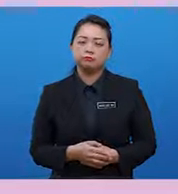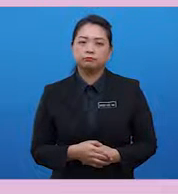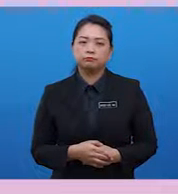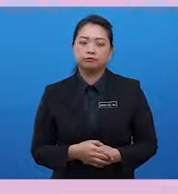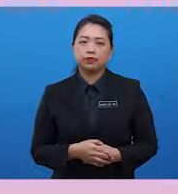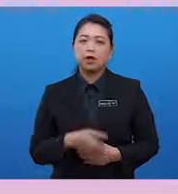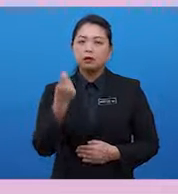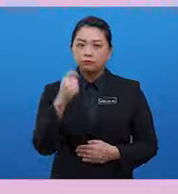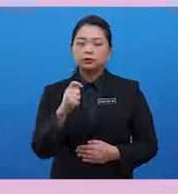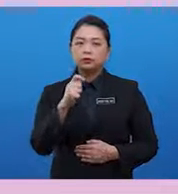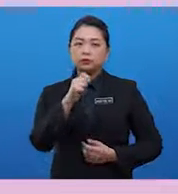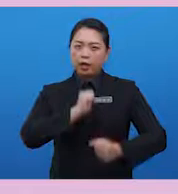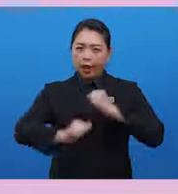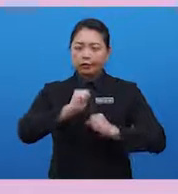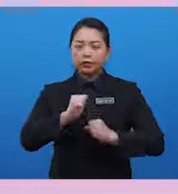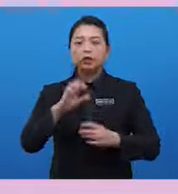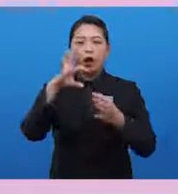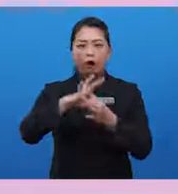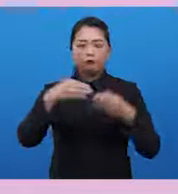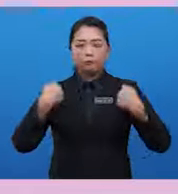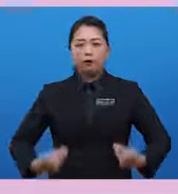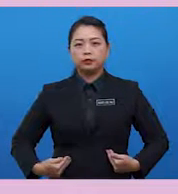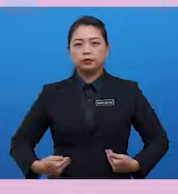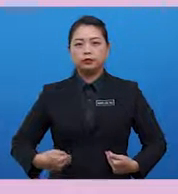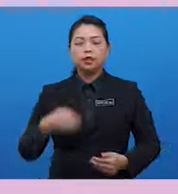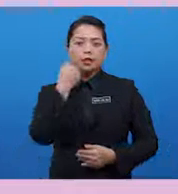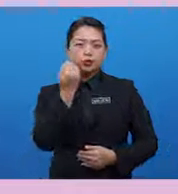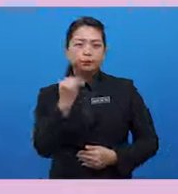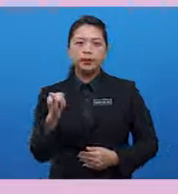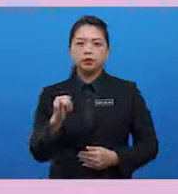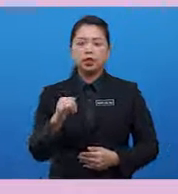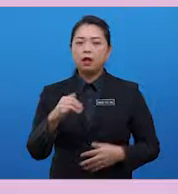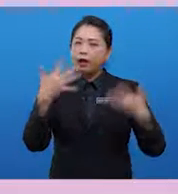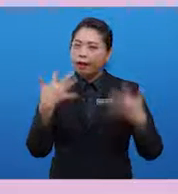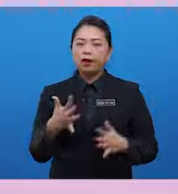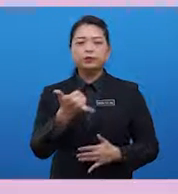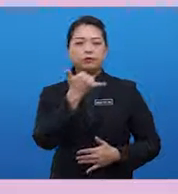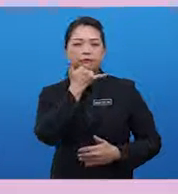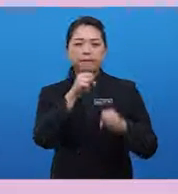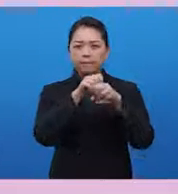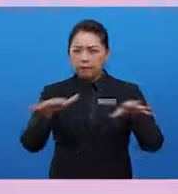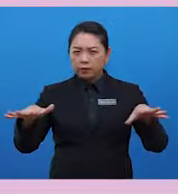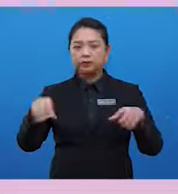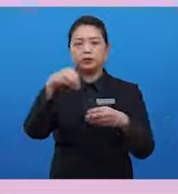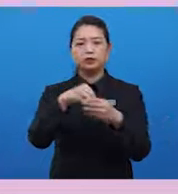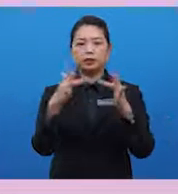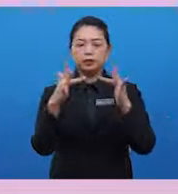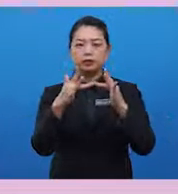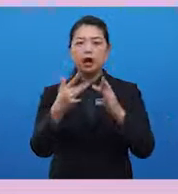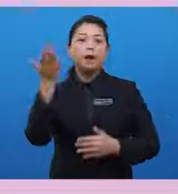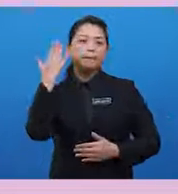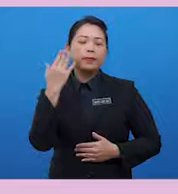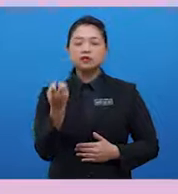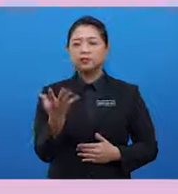The act of body shaming has been rampant on the internet for the past few